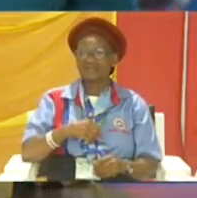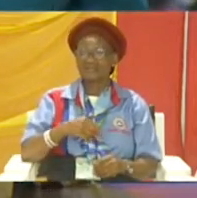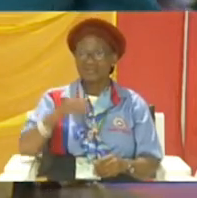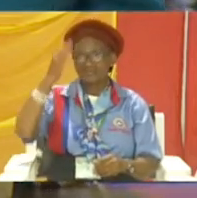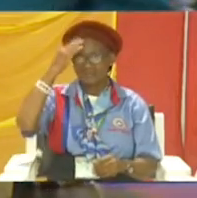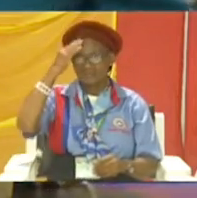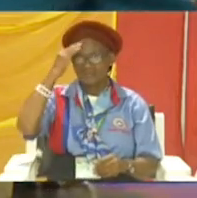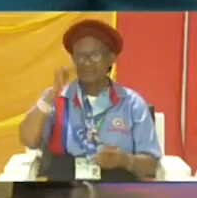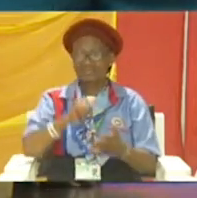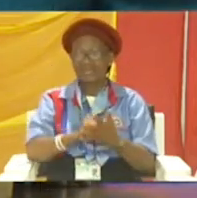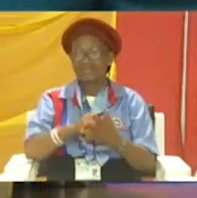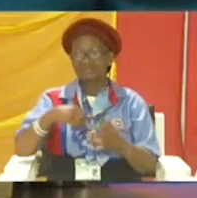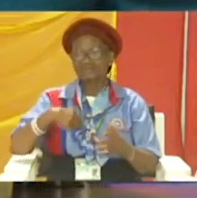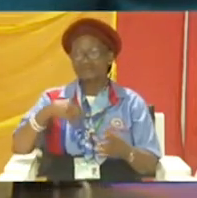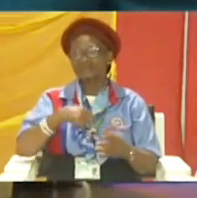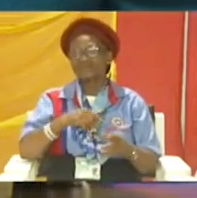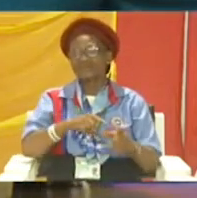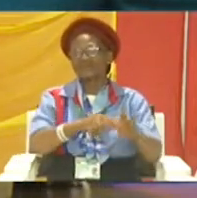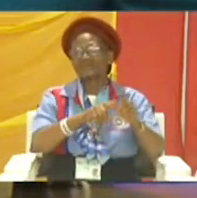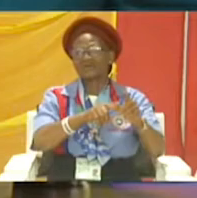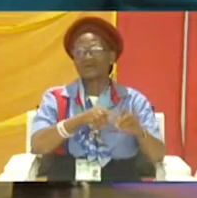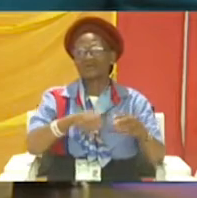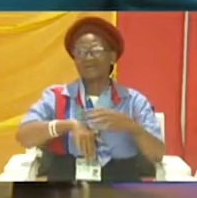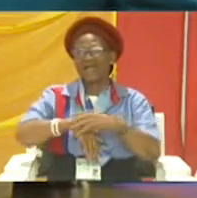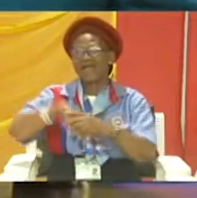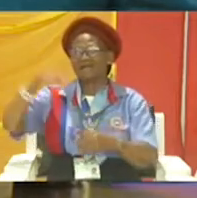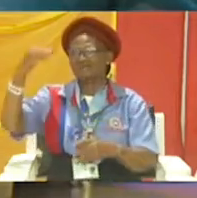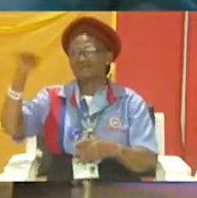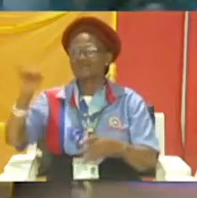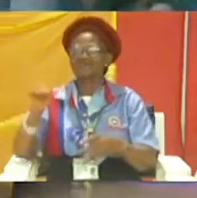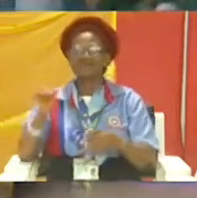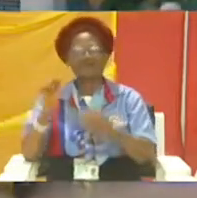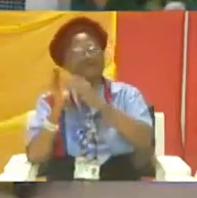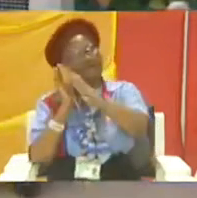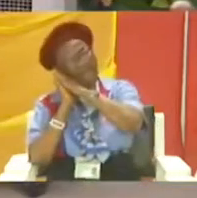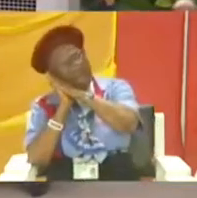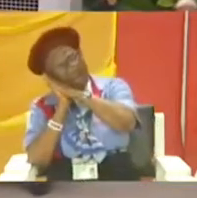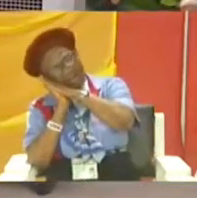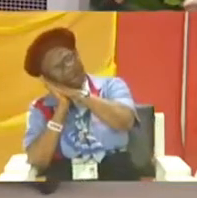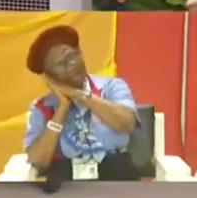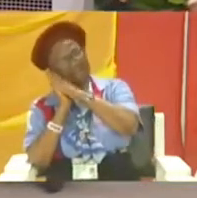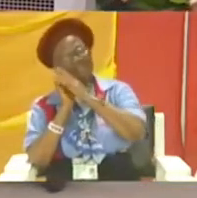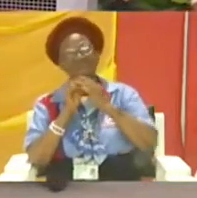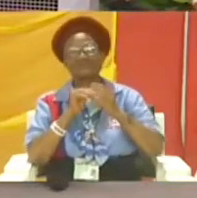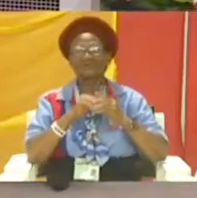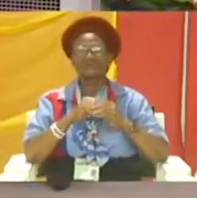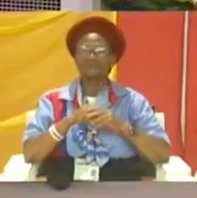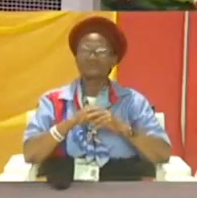we've run out of accommodation. As you are, we pay for see your right by the Josimo.